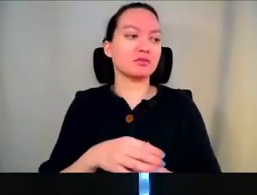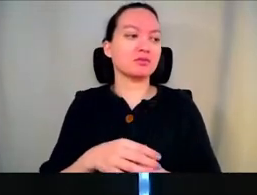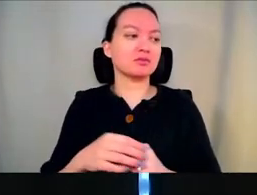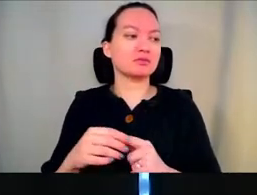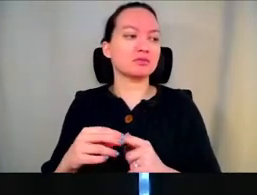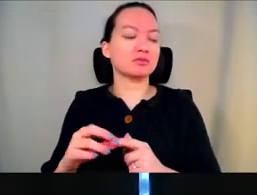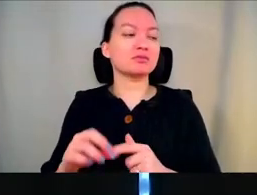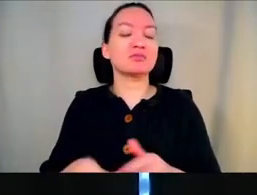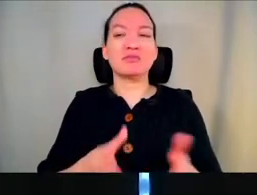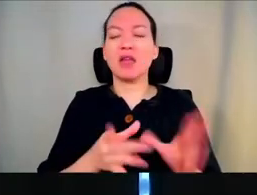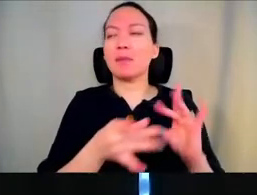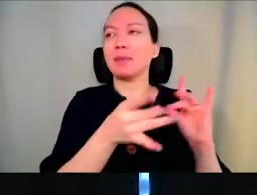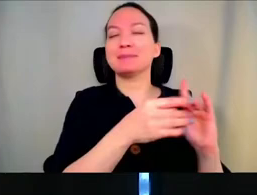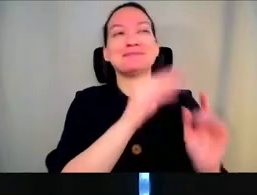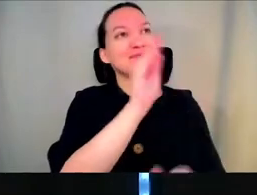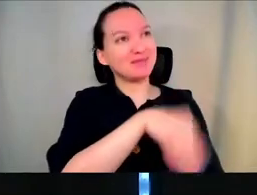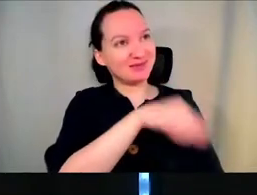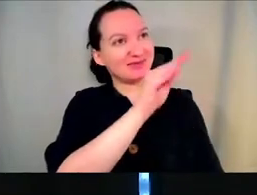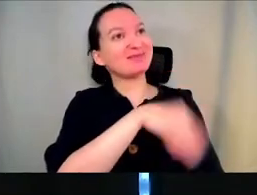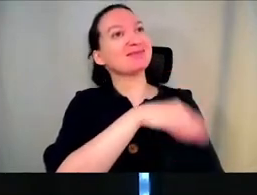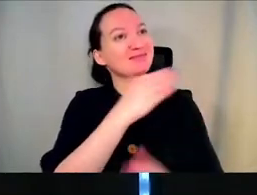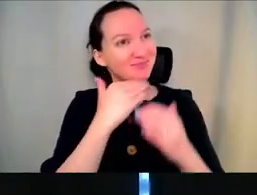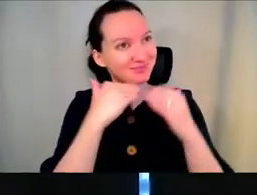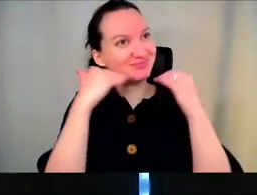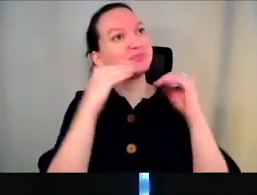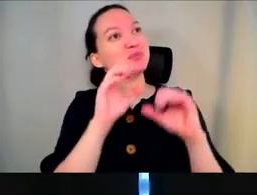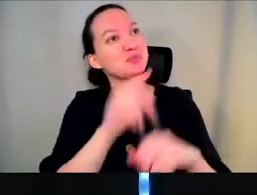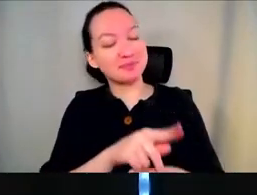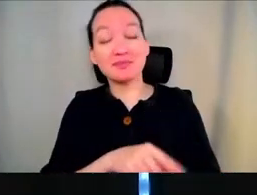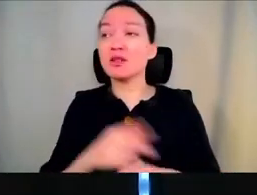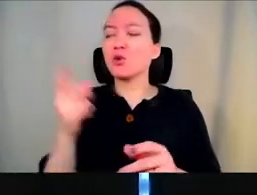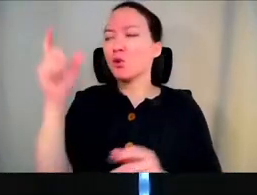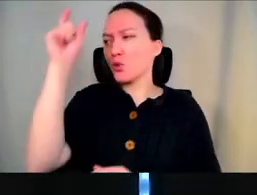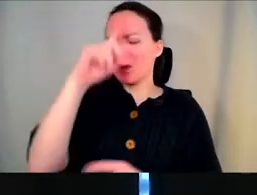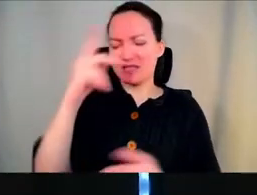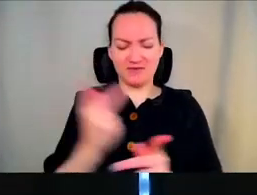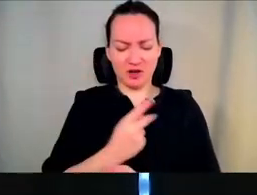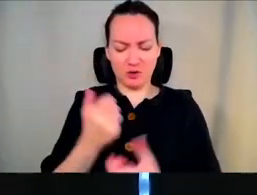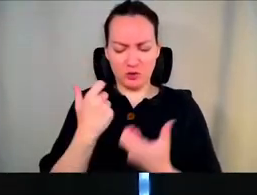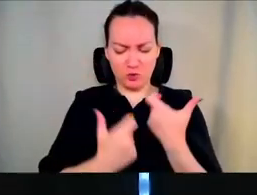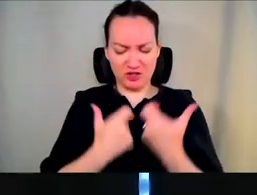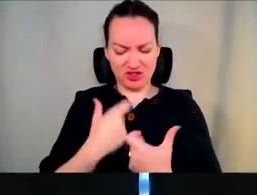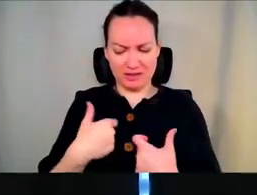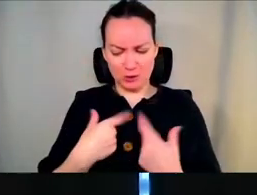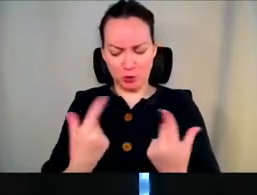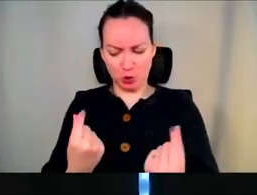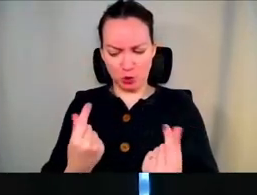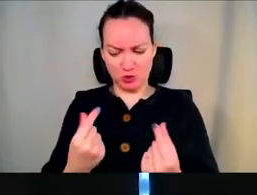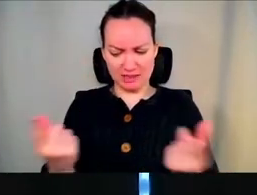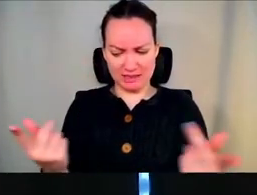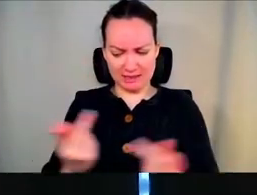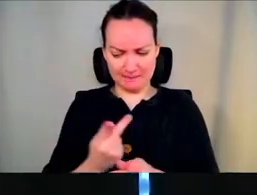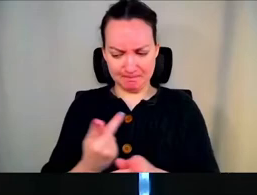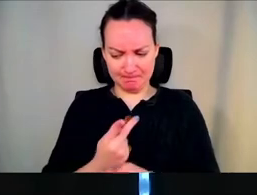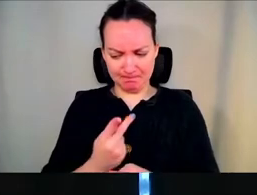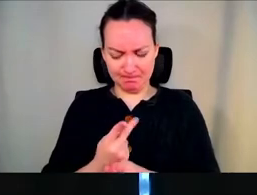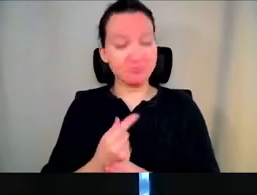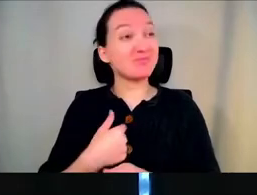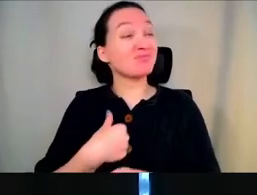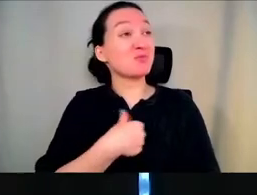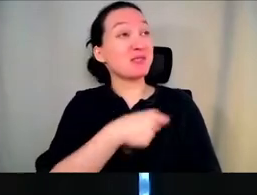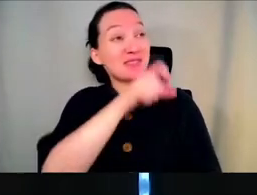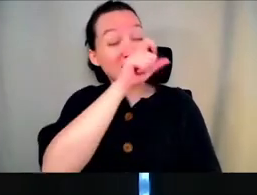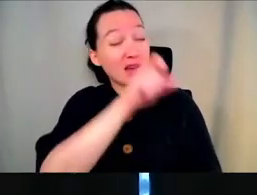let them talk, I'm gonna nod, I'm gonna smile, or whatever. We need wisdom to figure out what thing do I do. I think we would